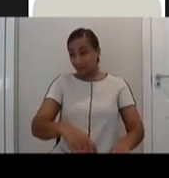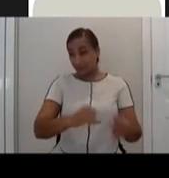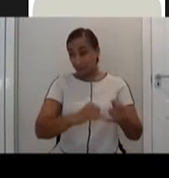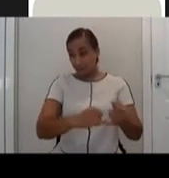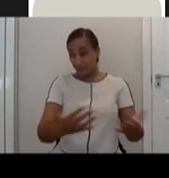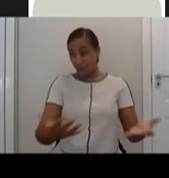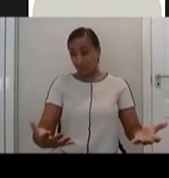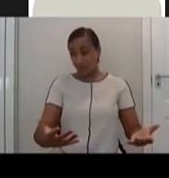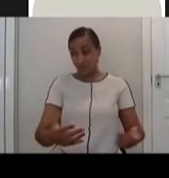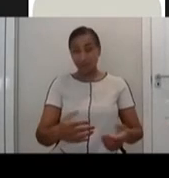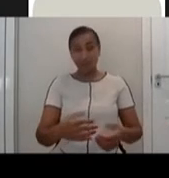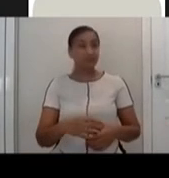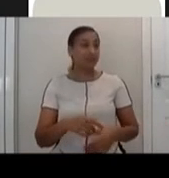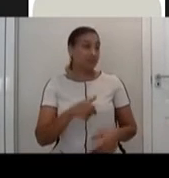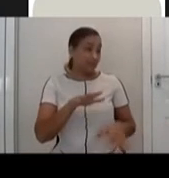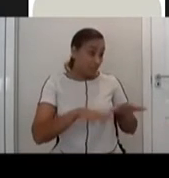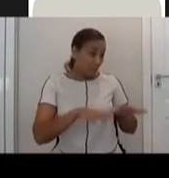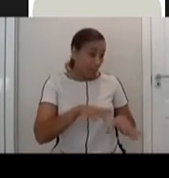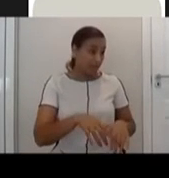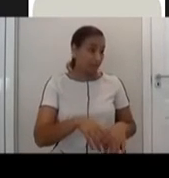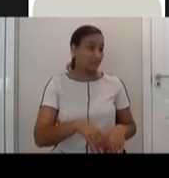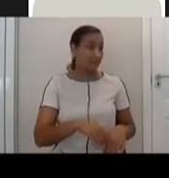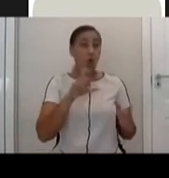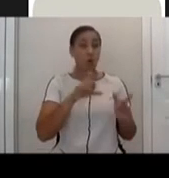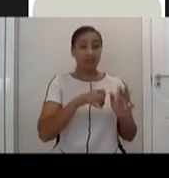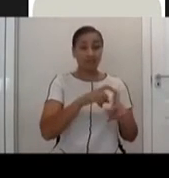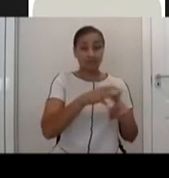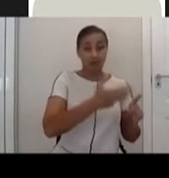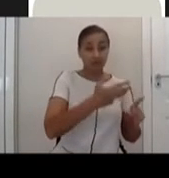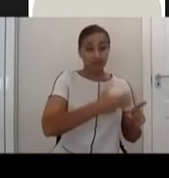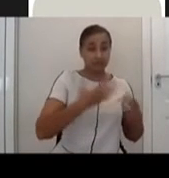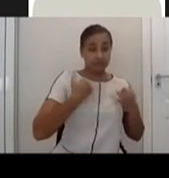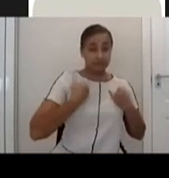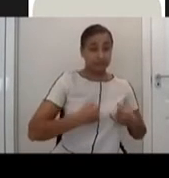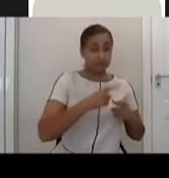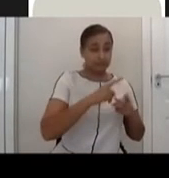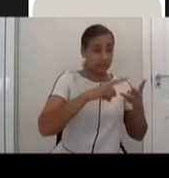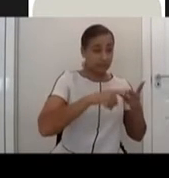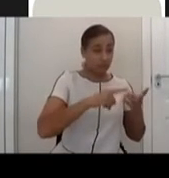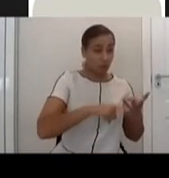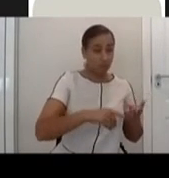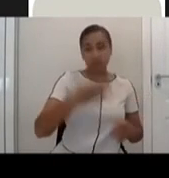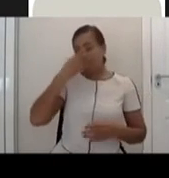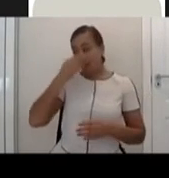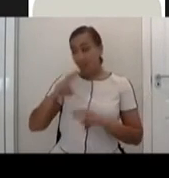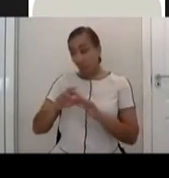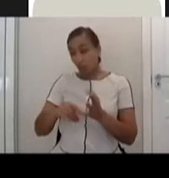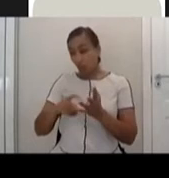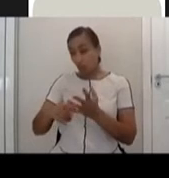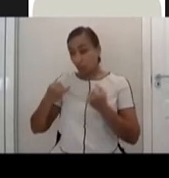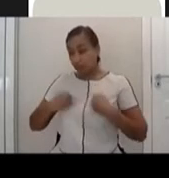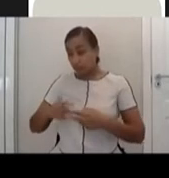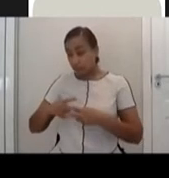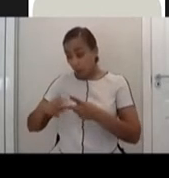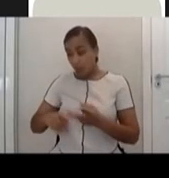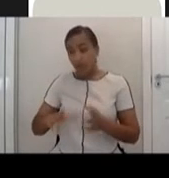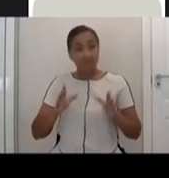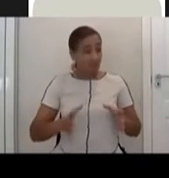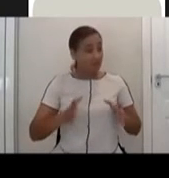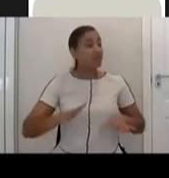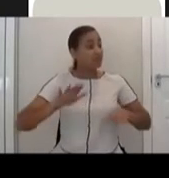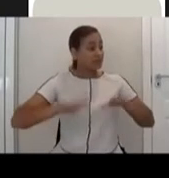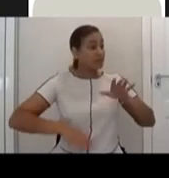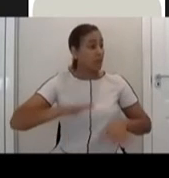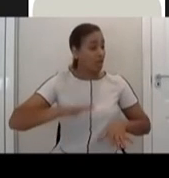that the symptoms of coronavirus and flu are almost identical, you know, maybe apart